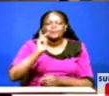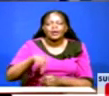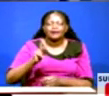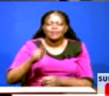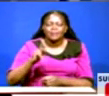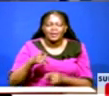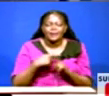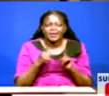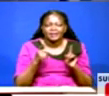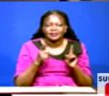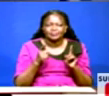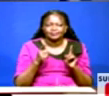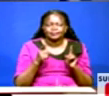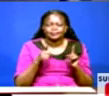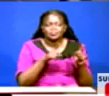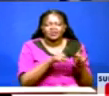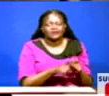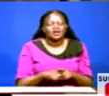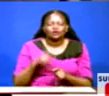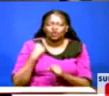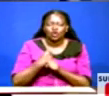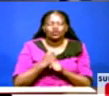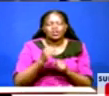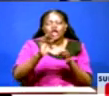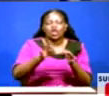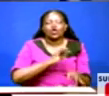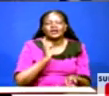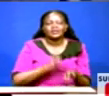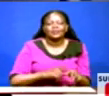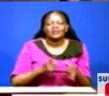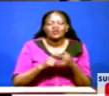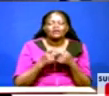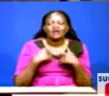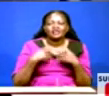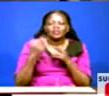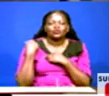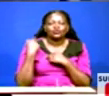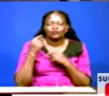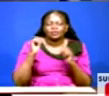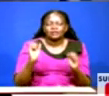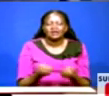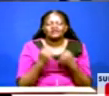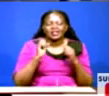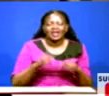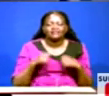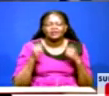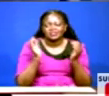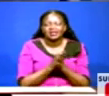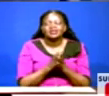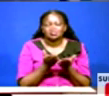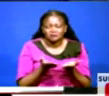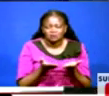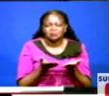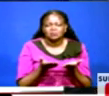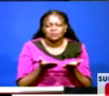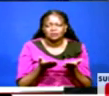But even as we do the long-term, we have a responsibility to save lives and